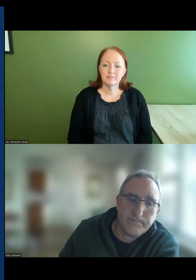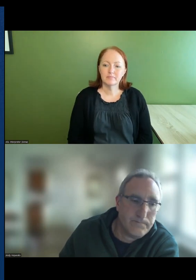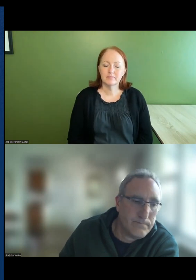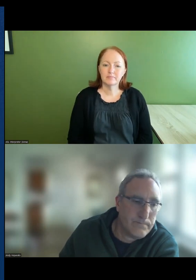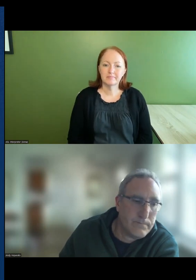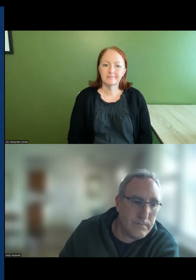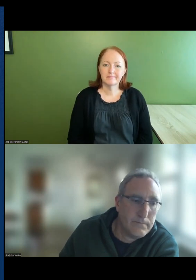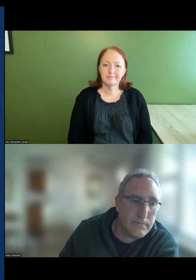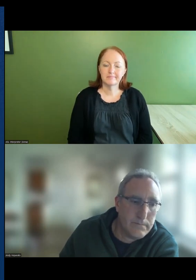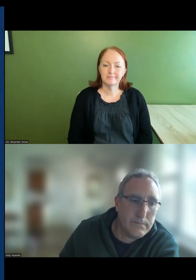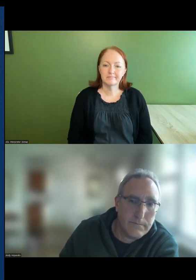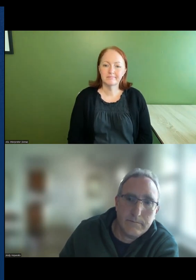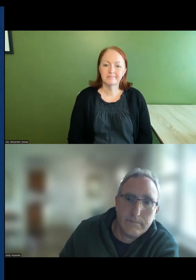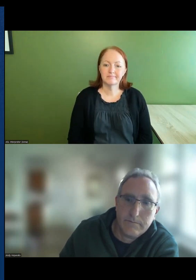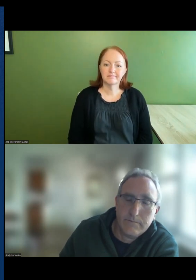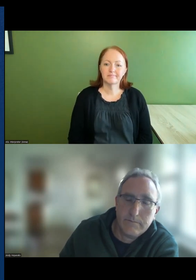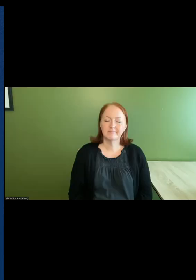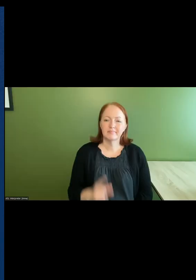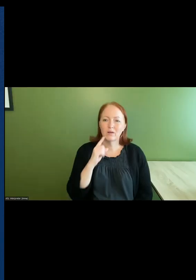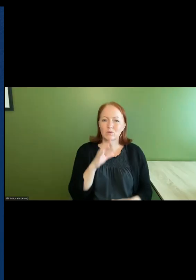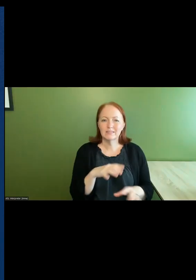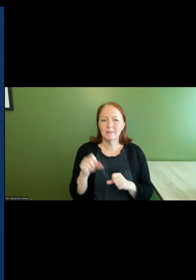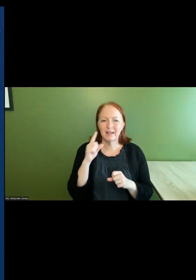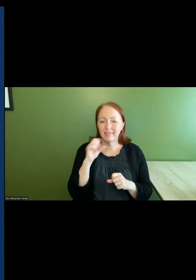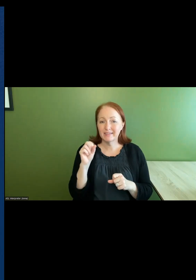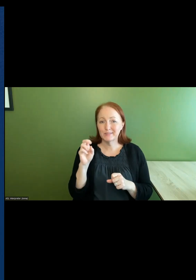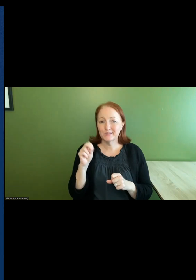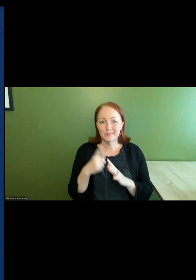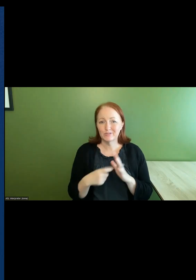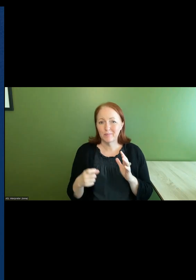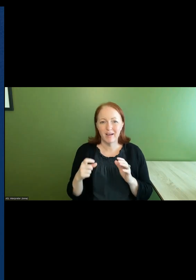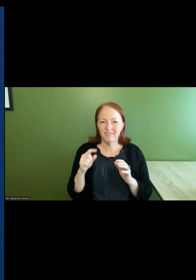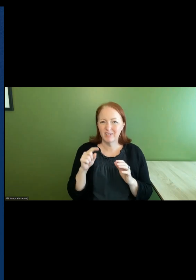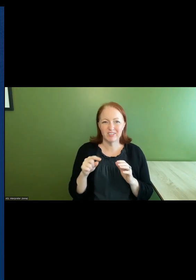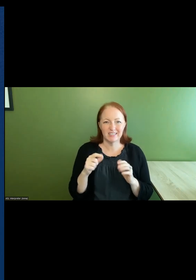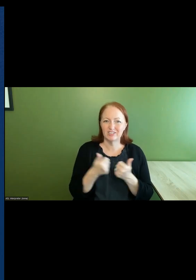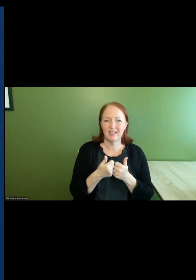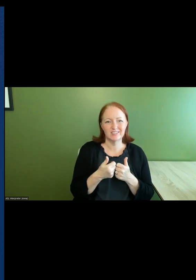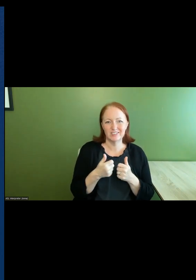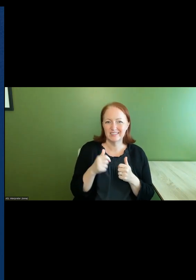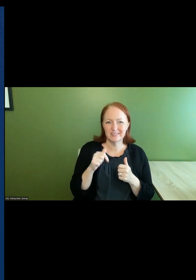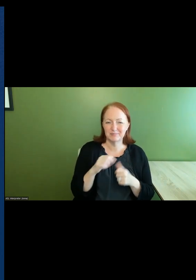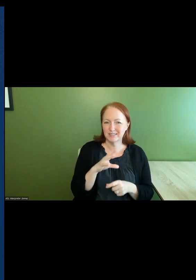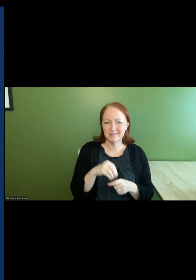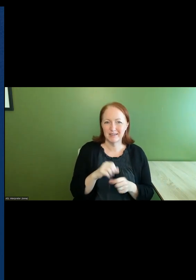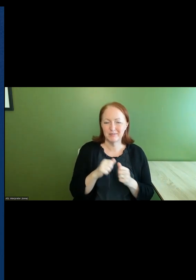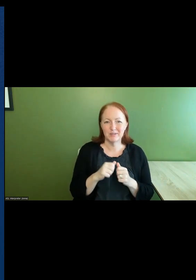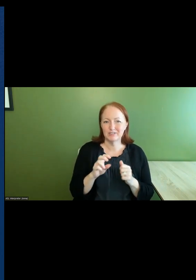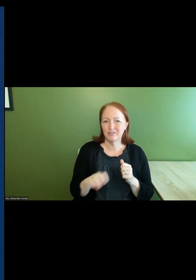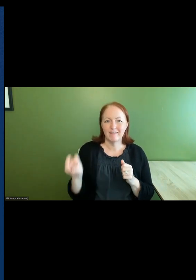Thank you, Andy. And I'm going to step in. I think we may have lost Susan again. It's really challenging to participate when you're